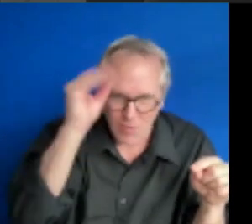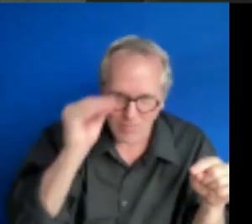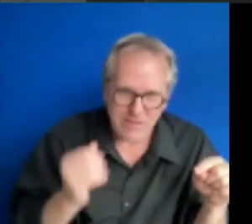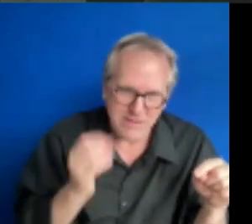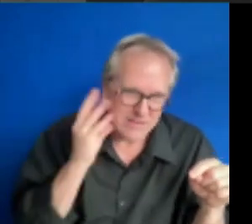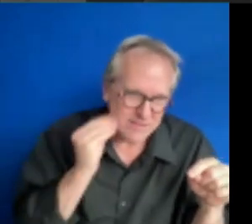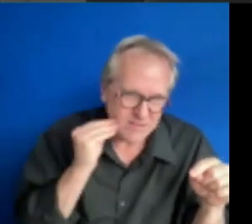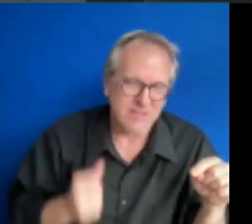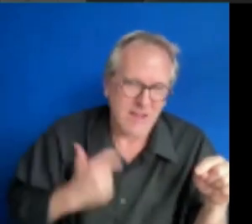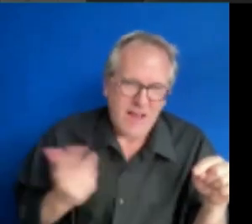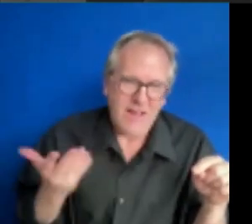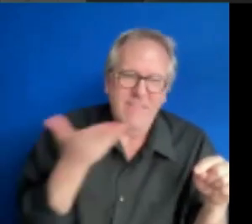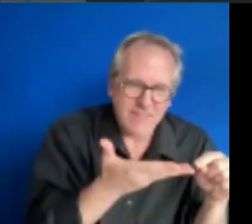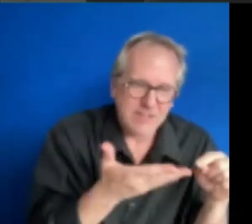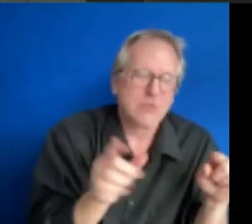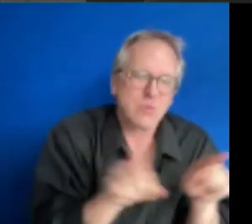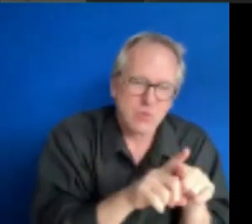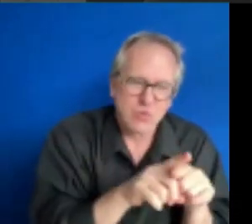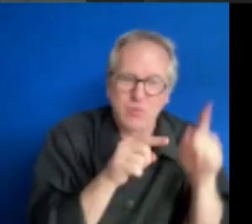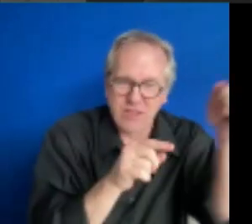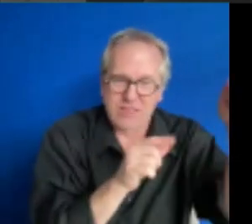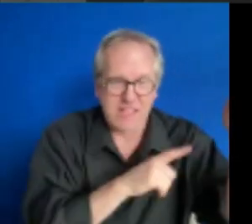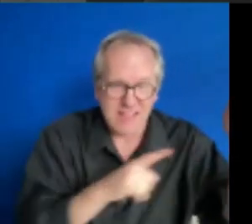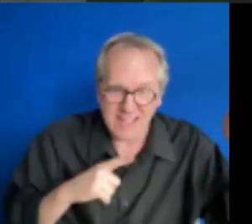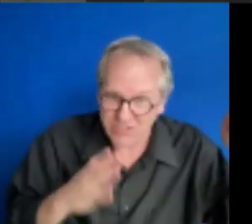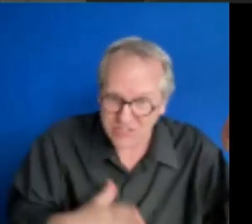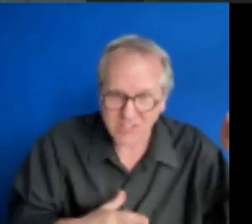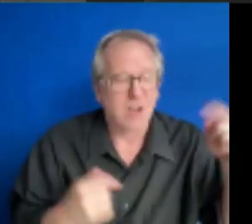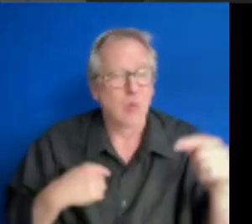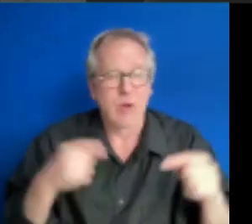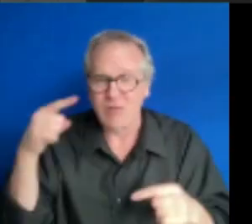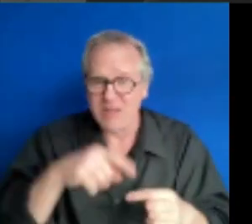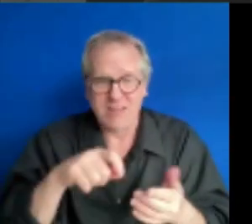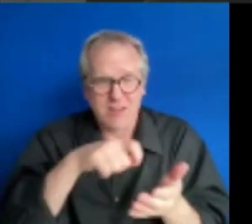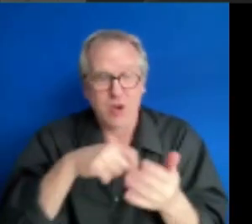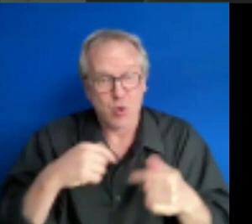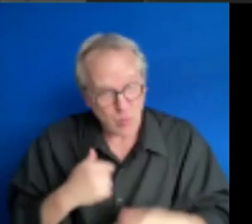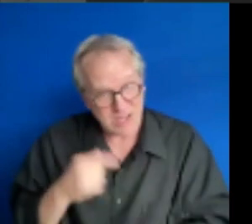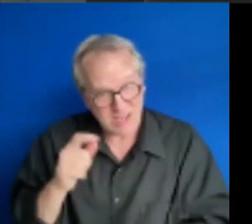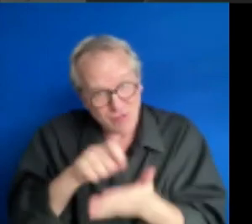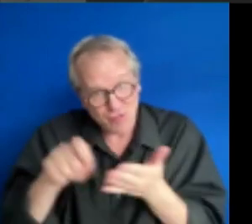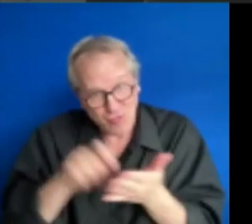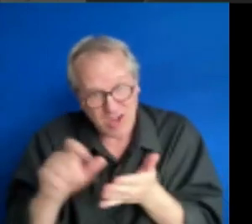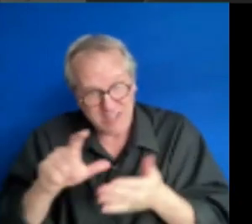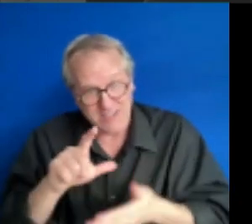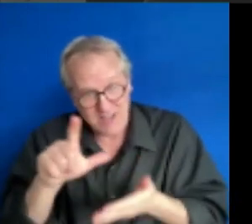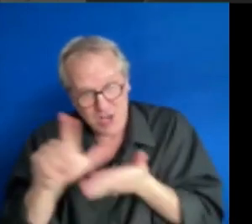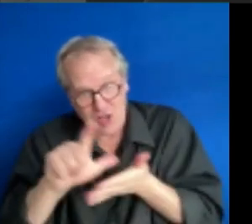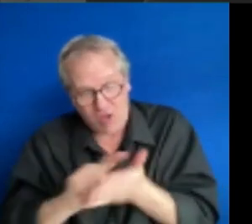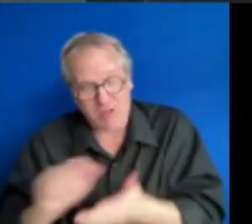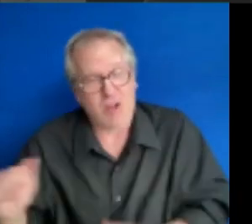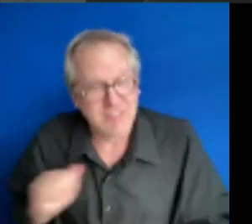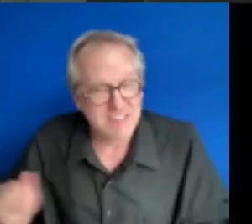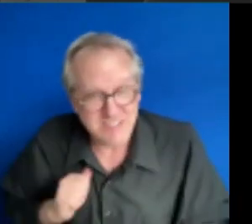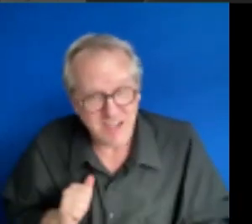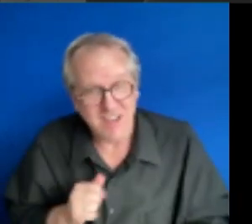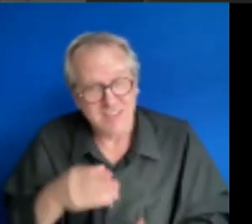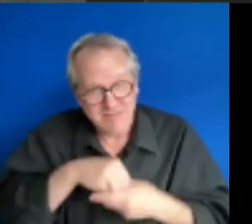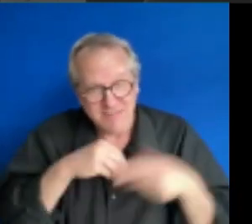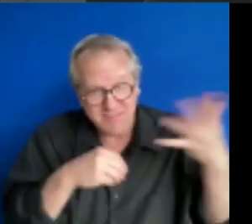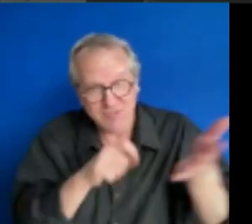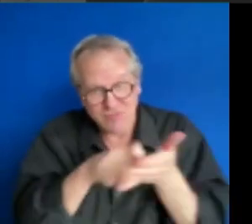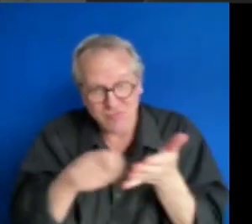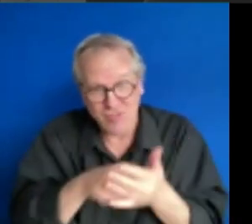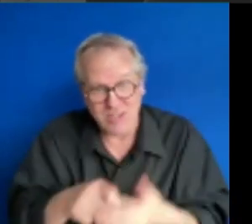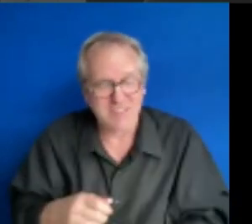these conversations, in the legislation. We need to be out there writing legislation of our own. I think that's something